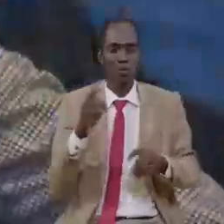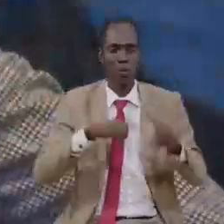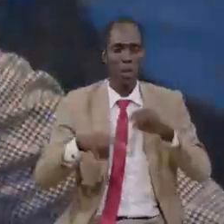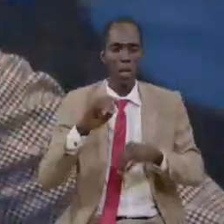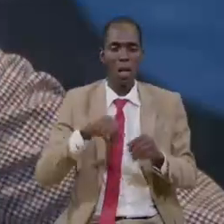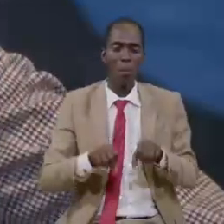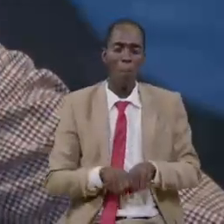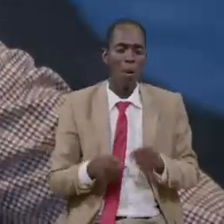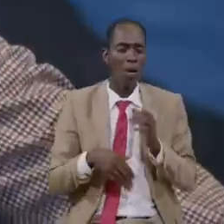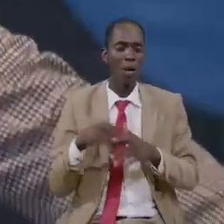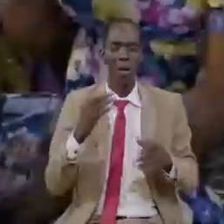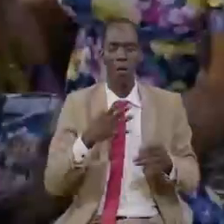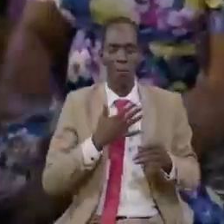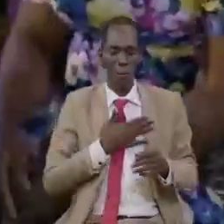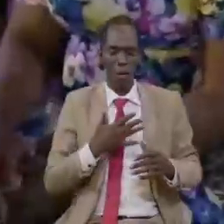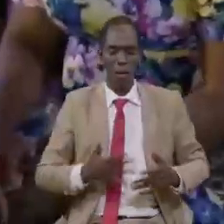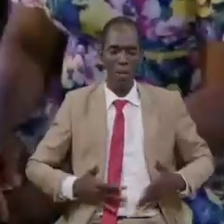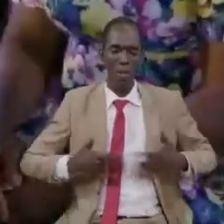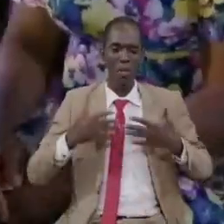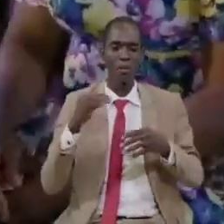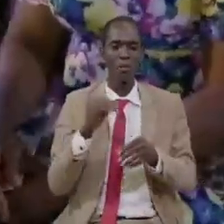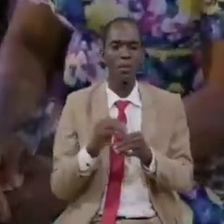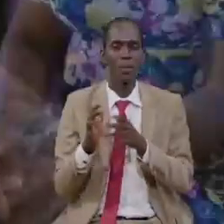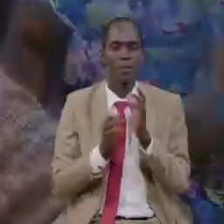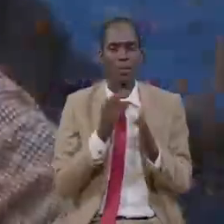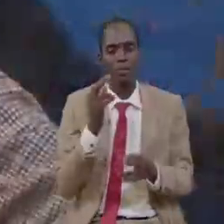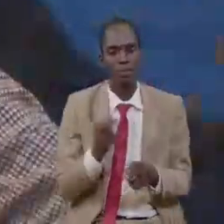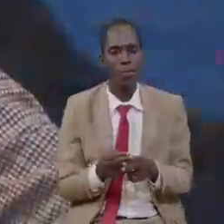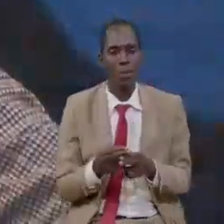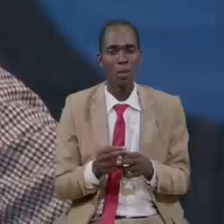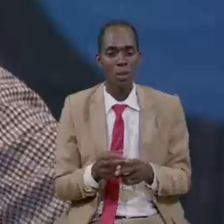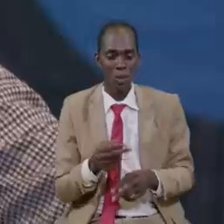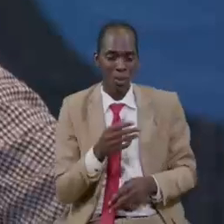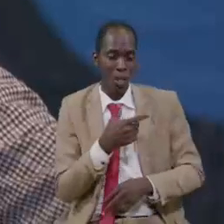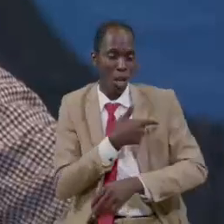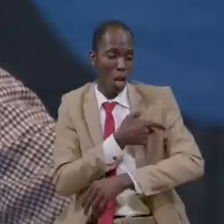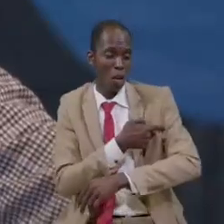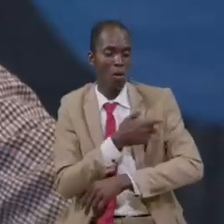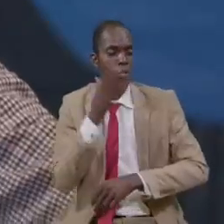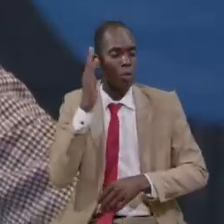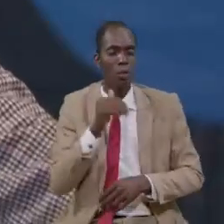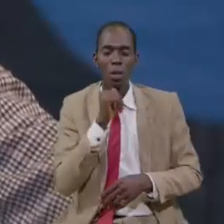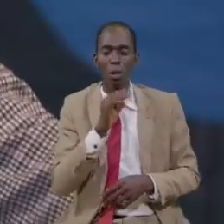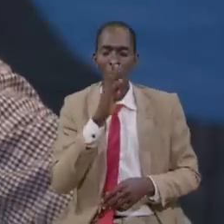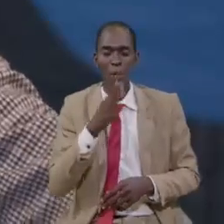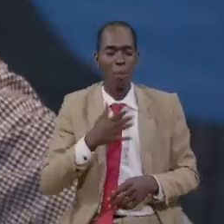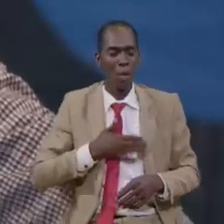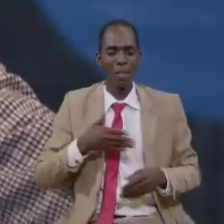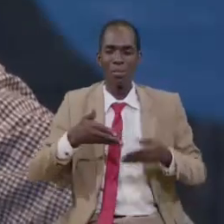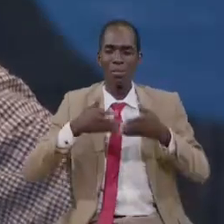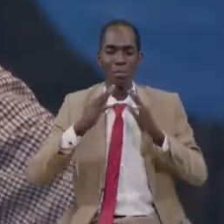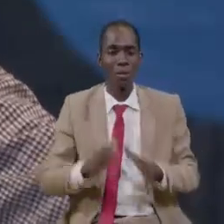my life. Substance will not be my master. I said,